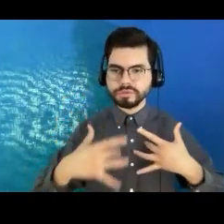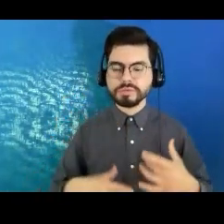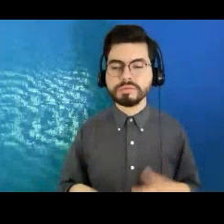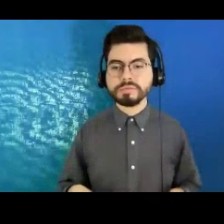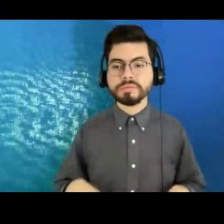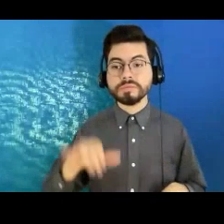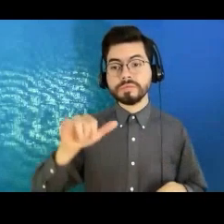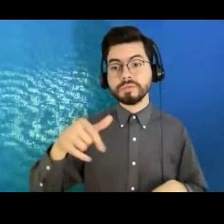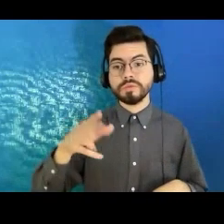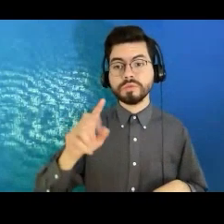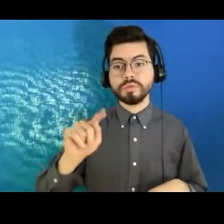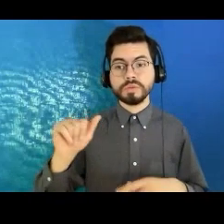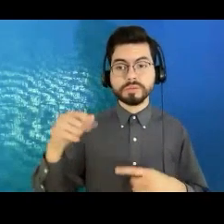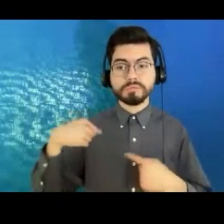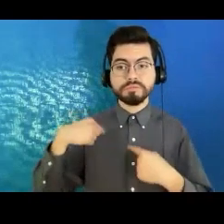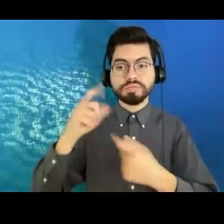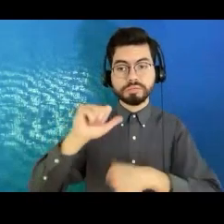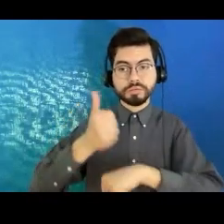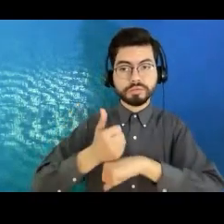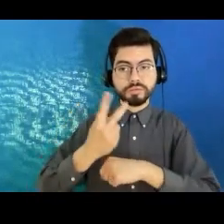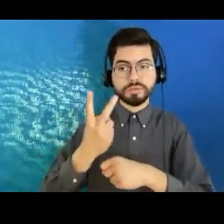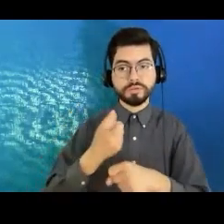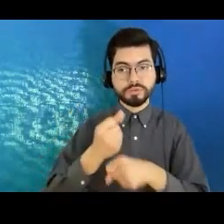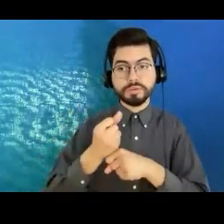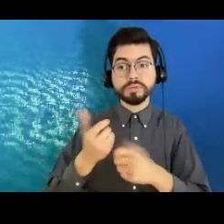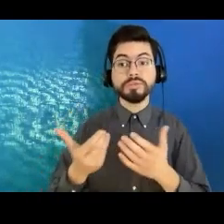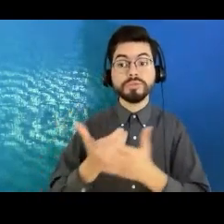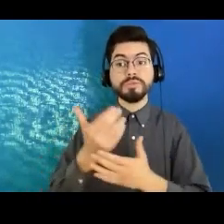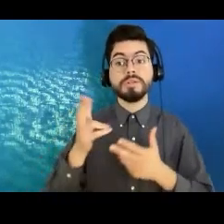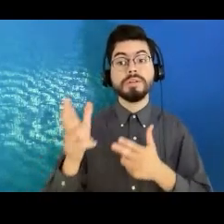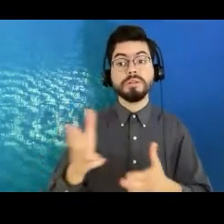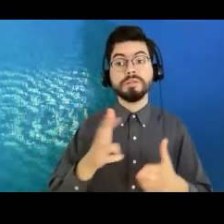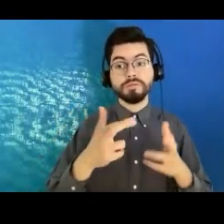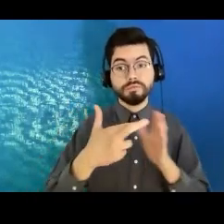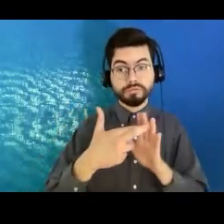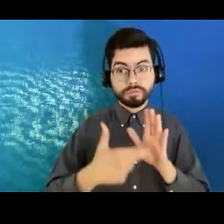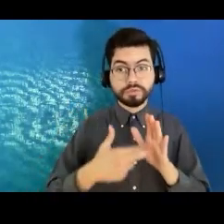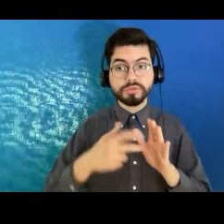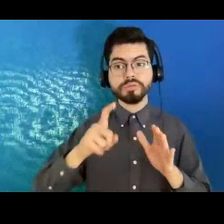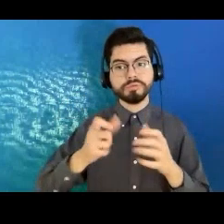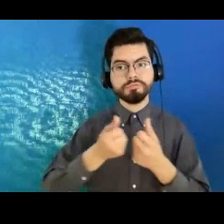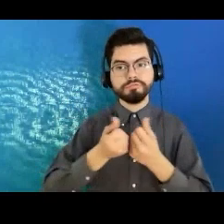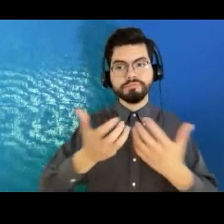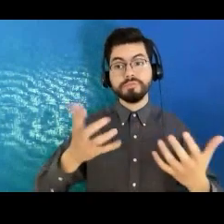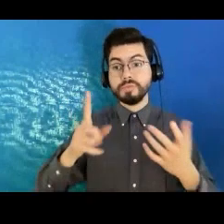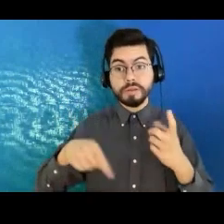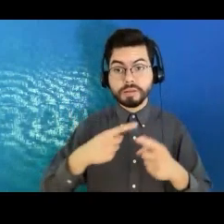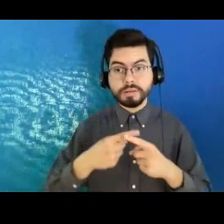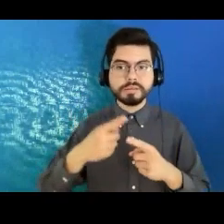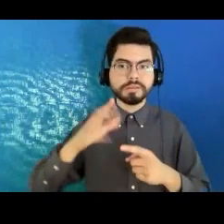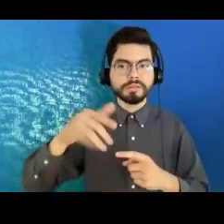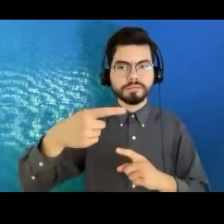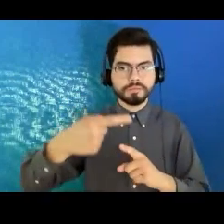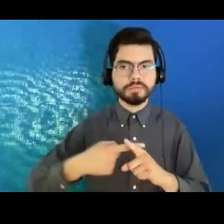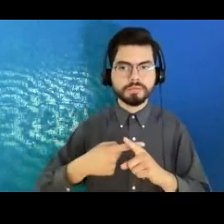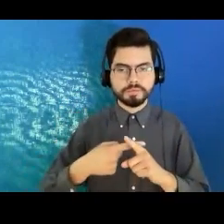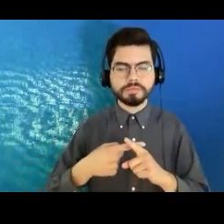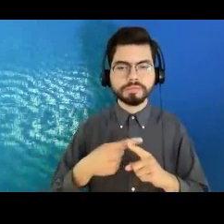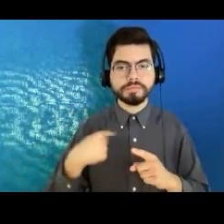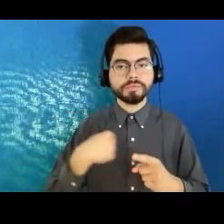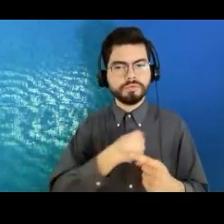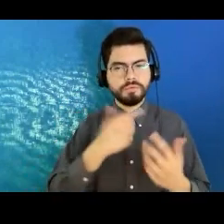2 years. The new hunting regulations are supposed to come out next month. We are waiting to know